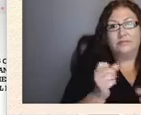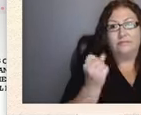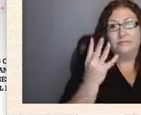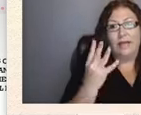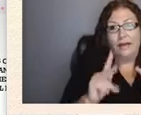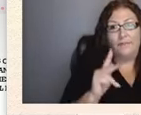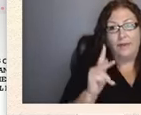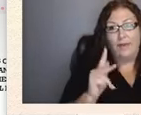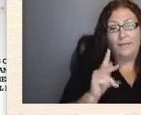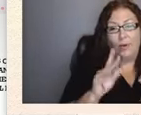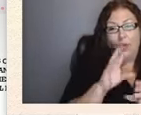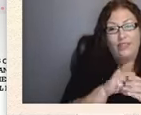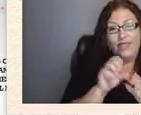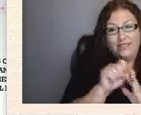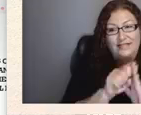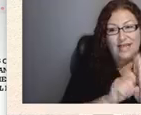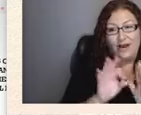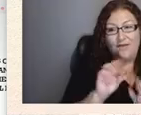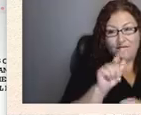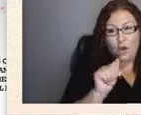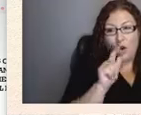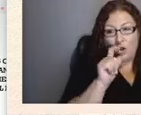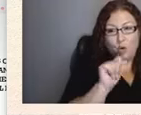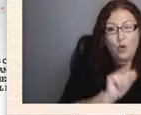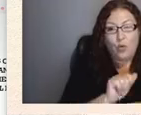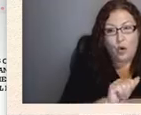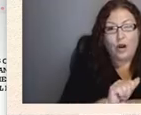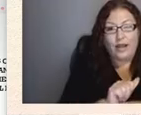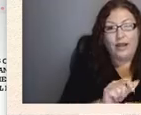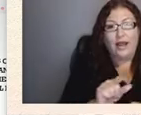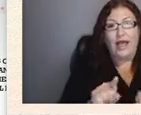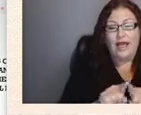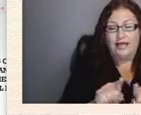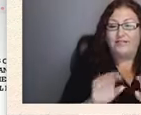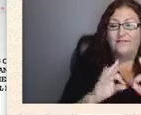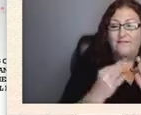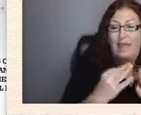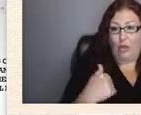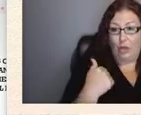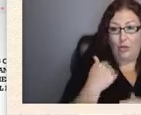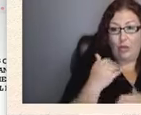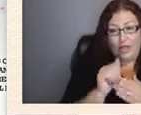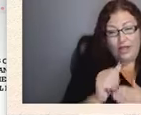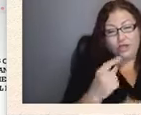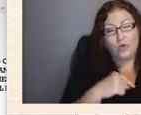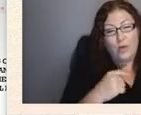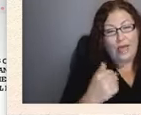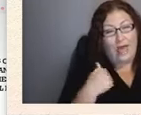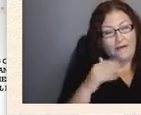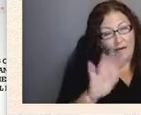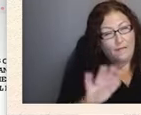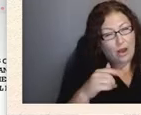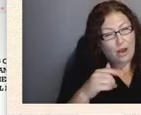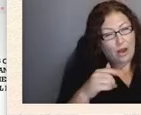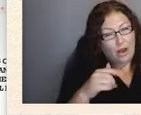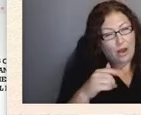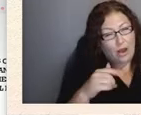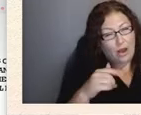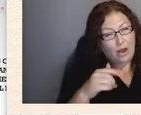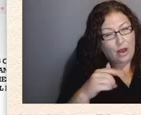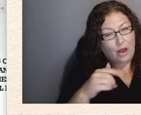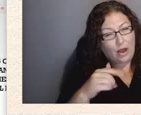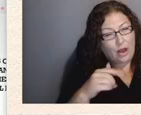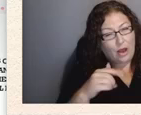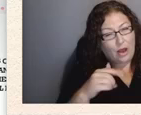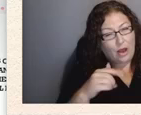Florida who are working as family youth leaders. We have about, I think, 100 or maybe 120